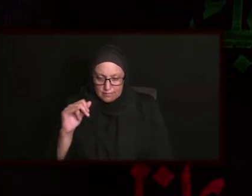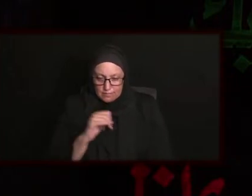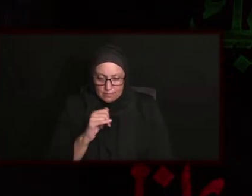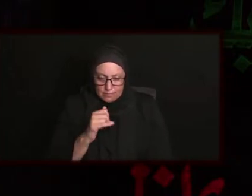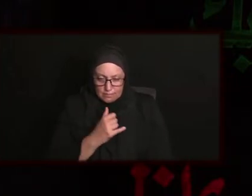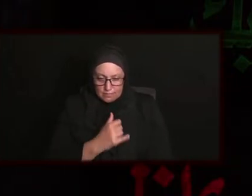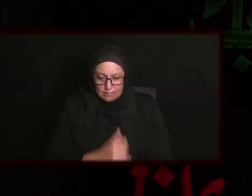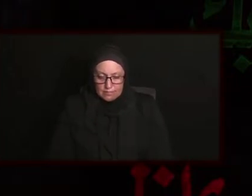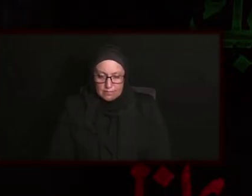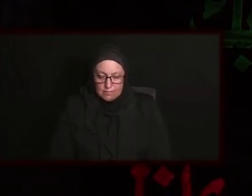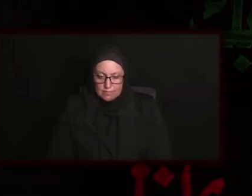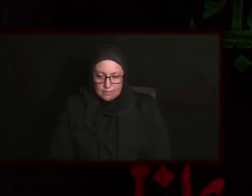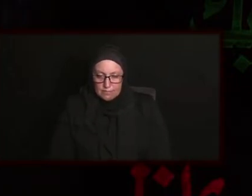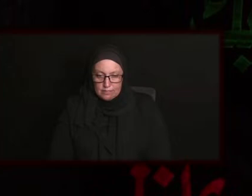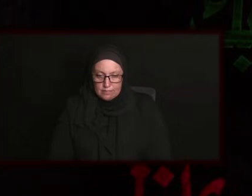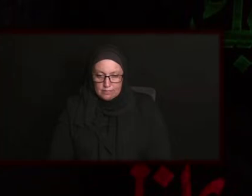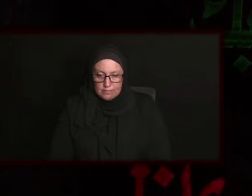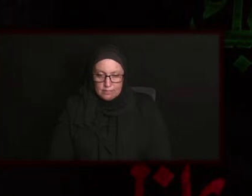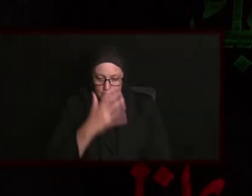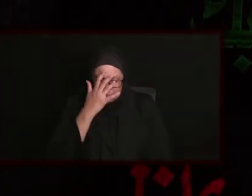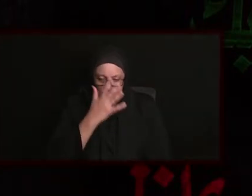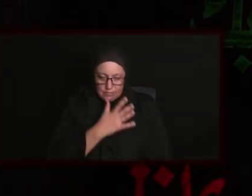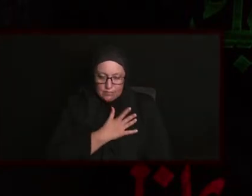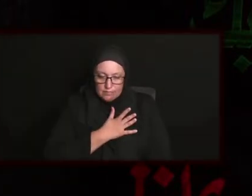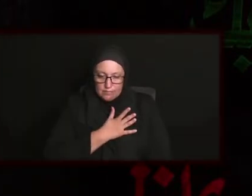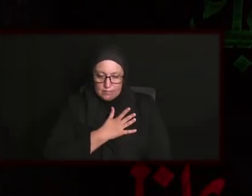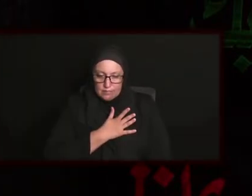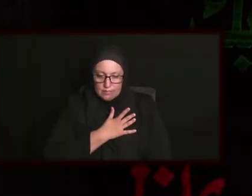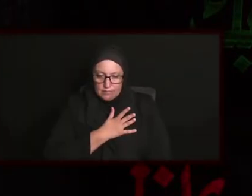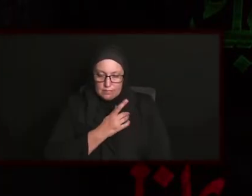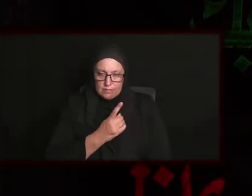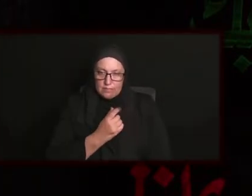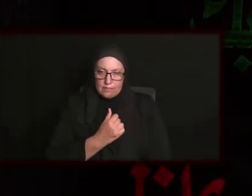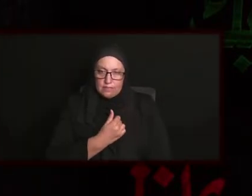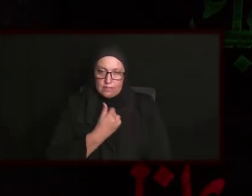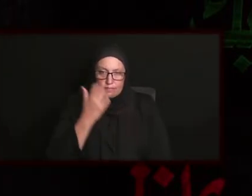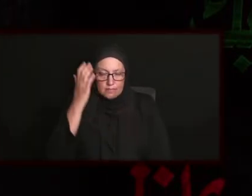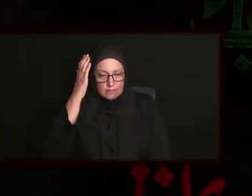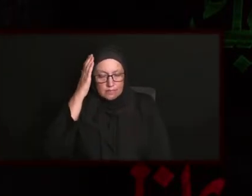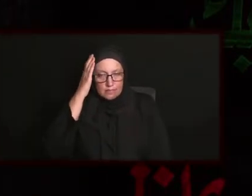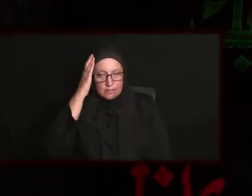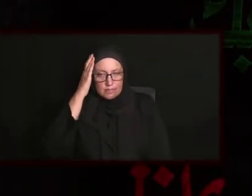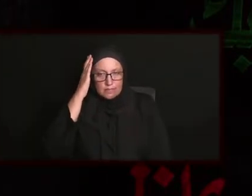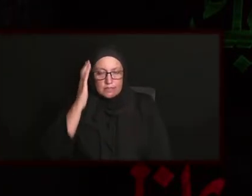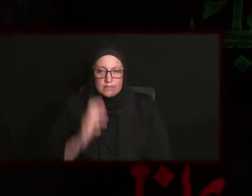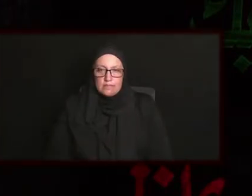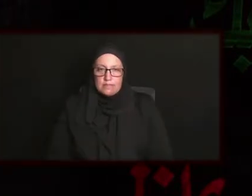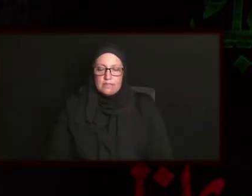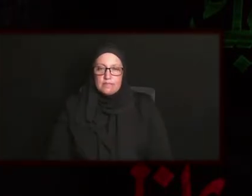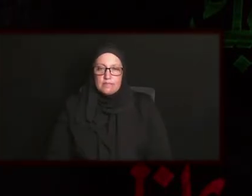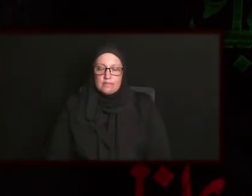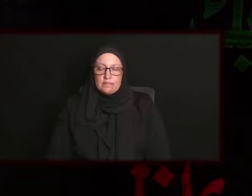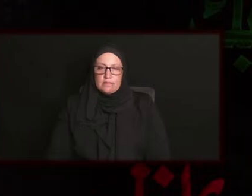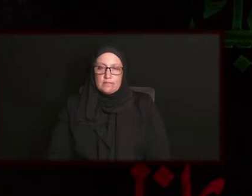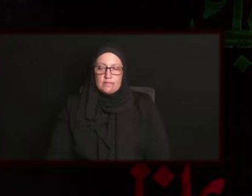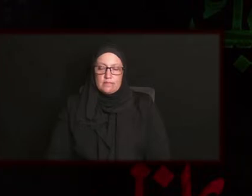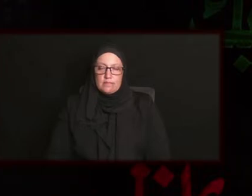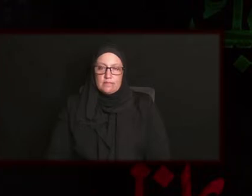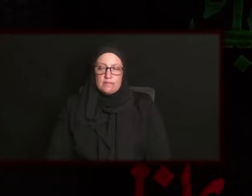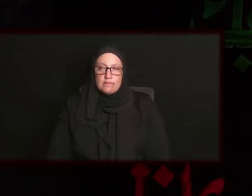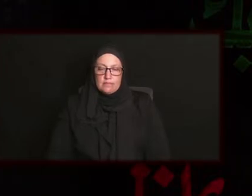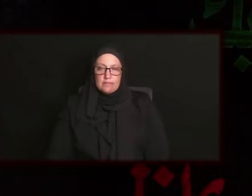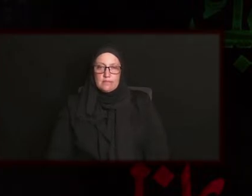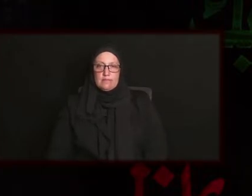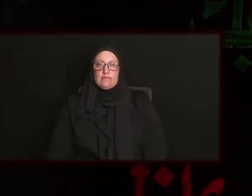Sayyidi wa ya Mawlai wa ibn Mawlai.